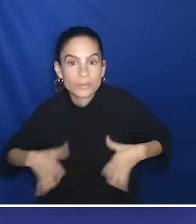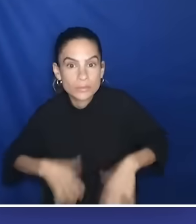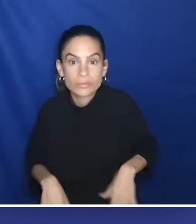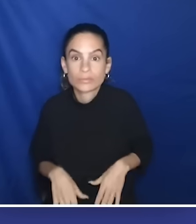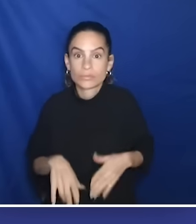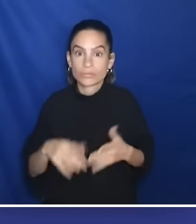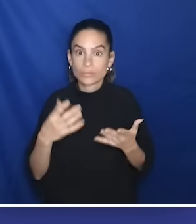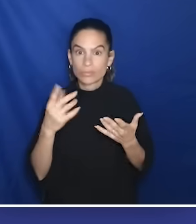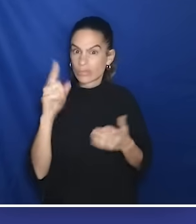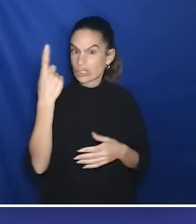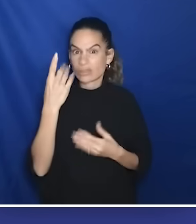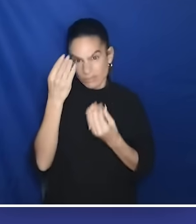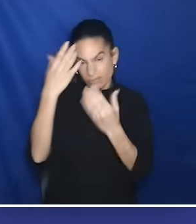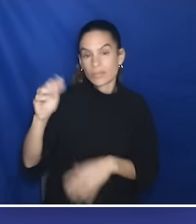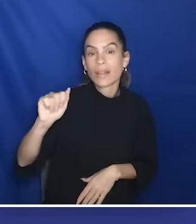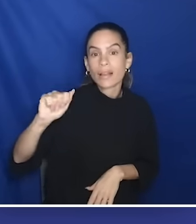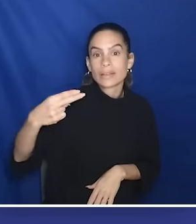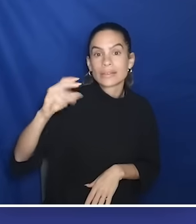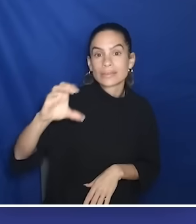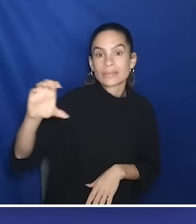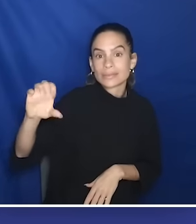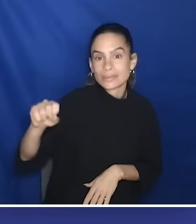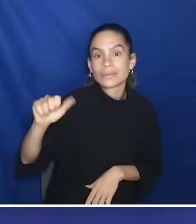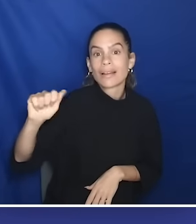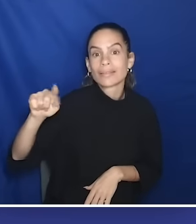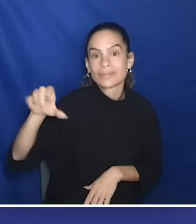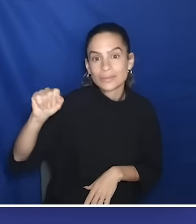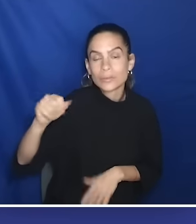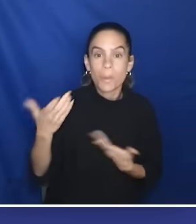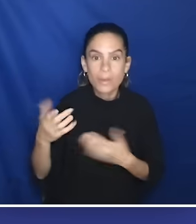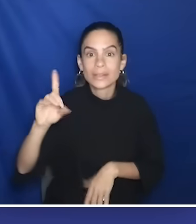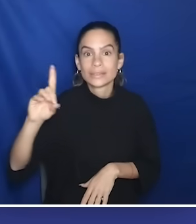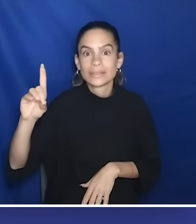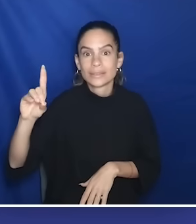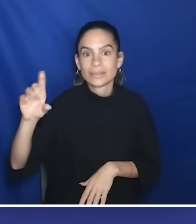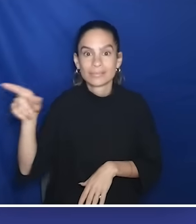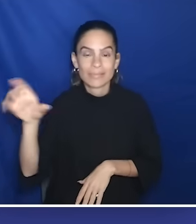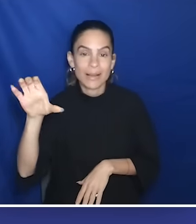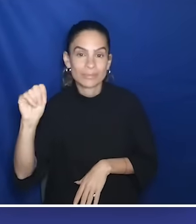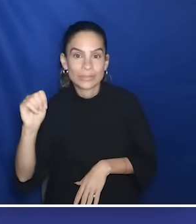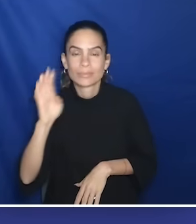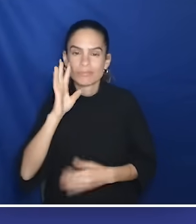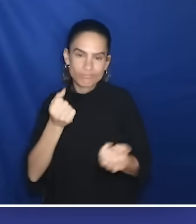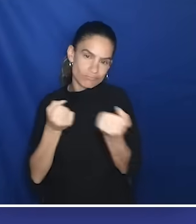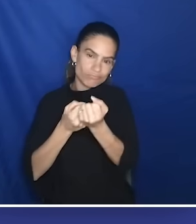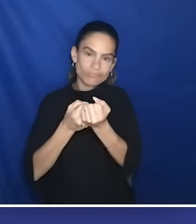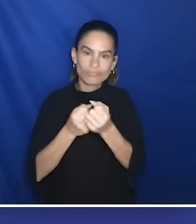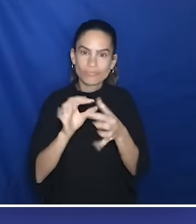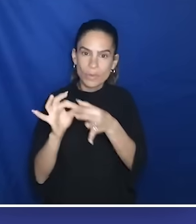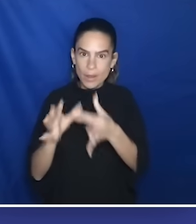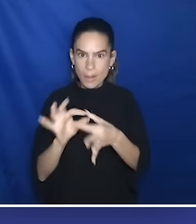laundry. To start, inform your AHCCCS, ALTCS, or DDD case manager or support